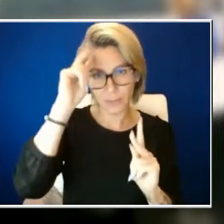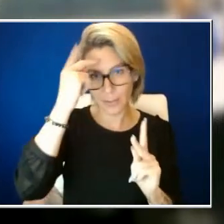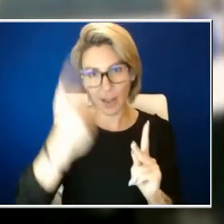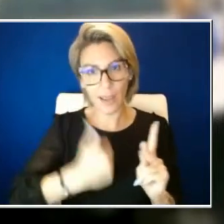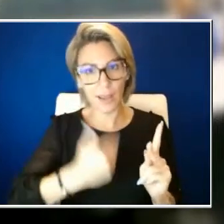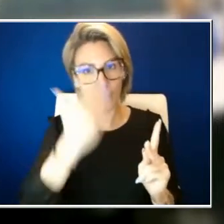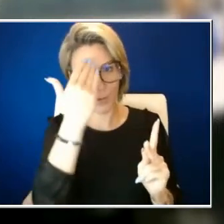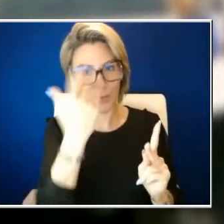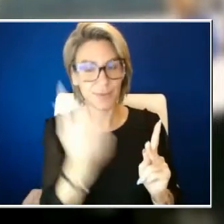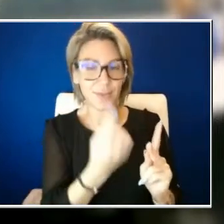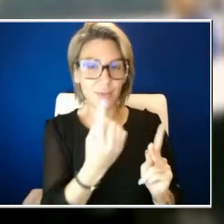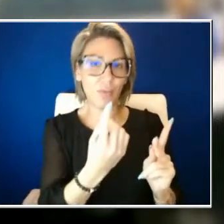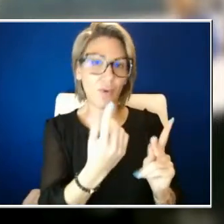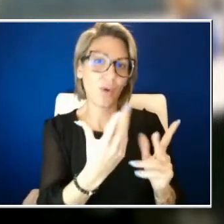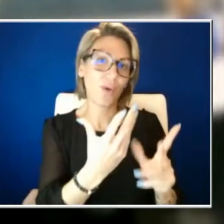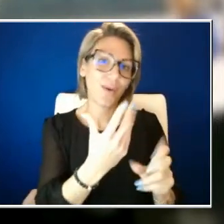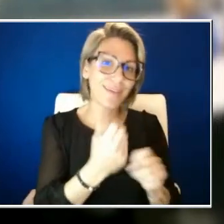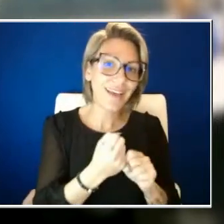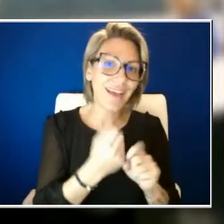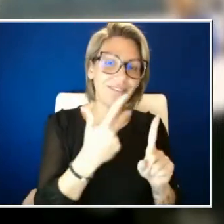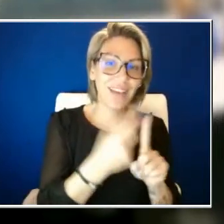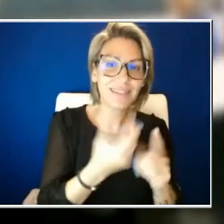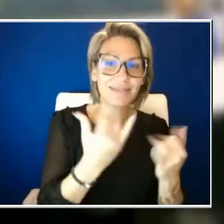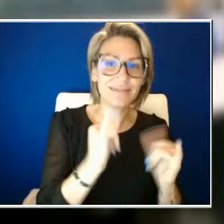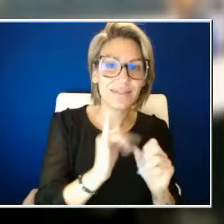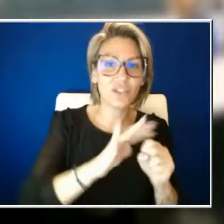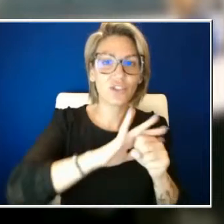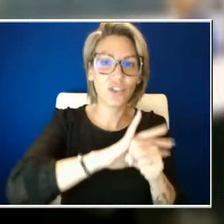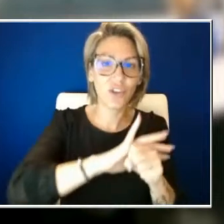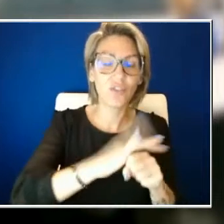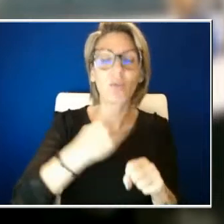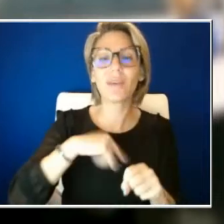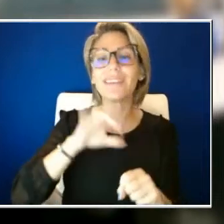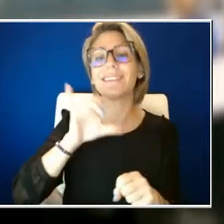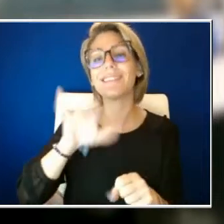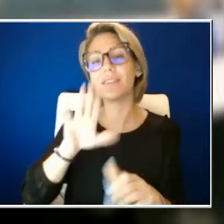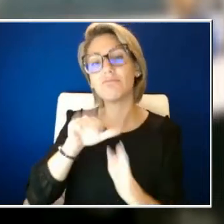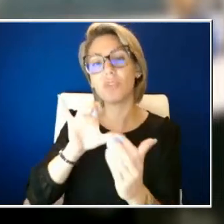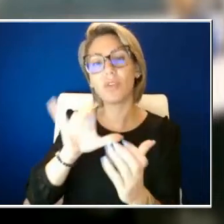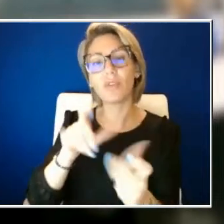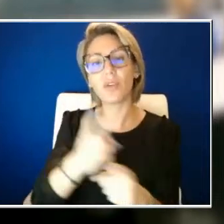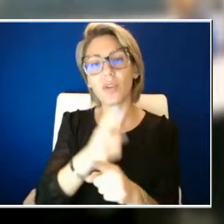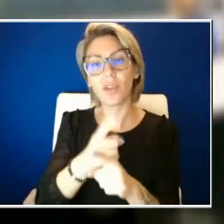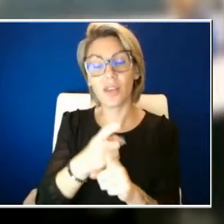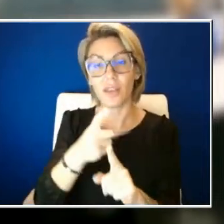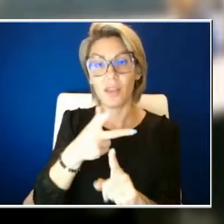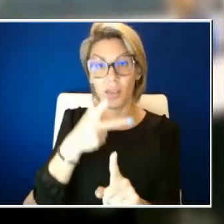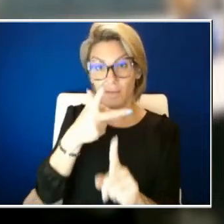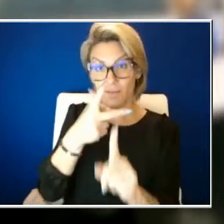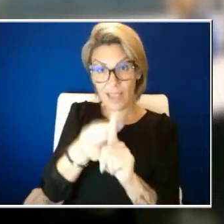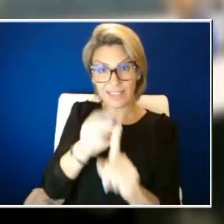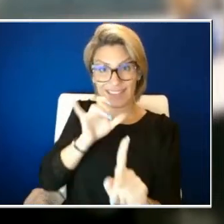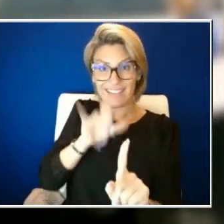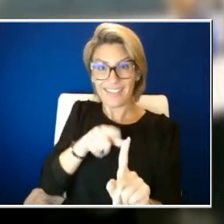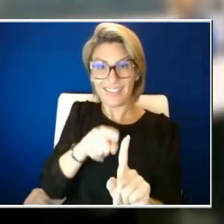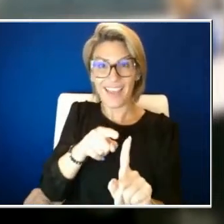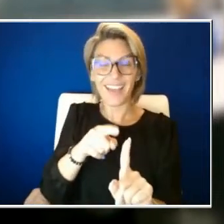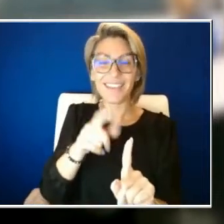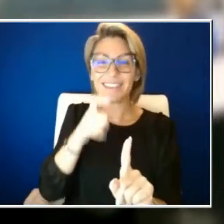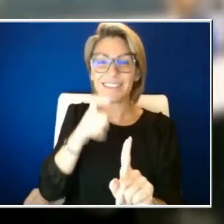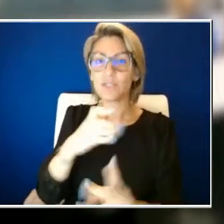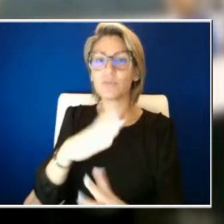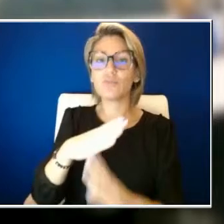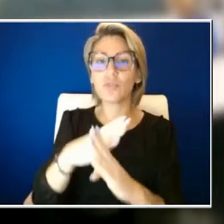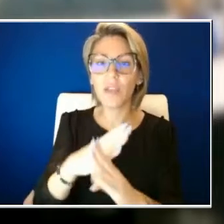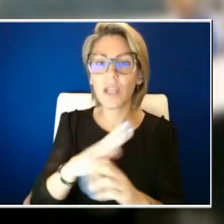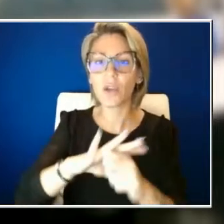got COVID. And we need to message this properly. The idea of getting vaccinated is not to quote unquote prevent COVID is